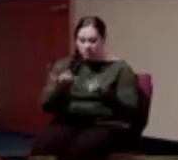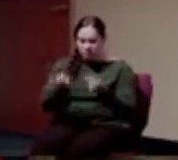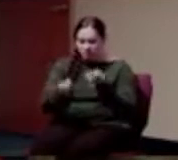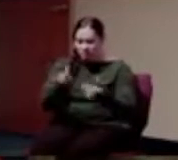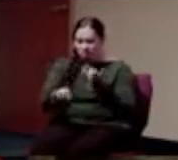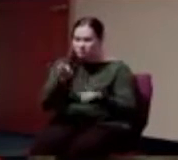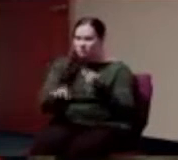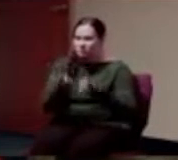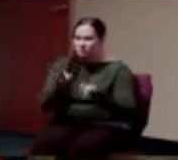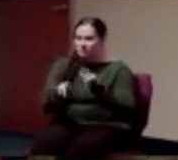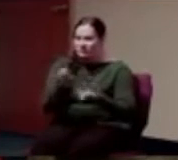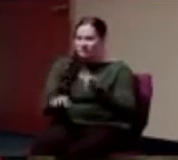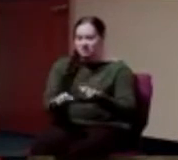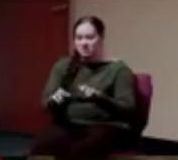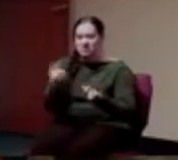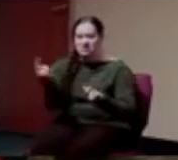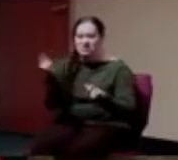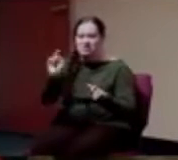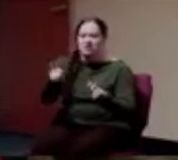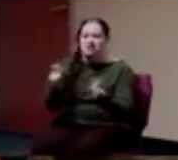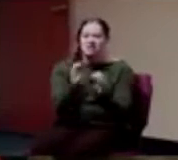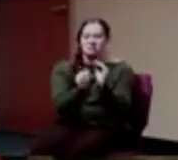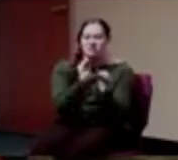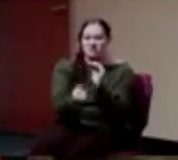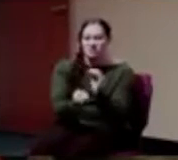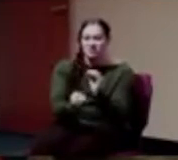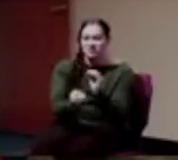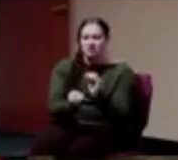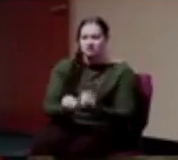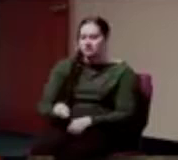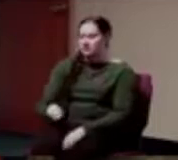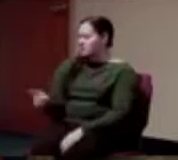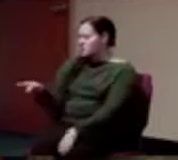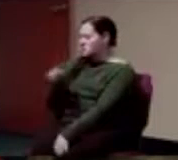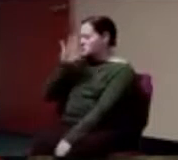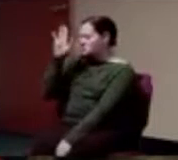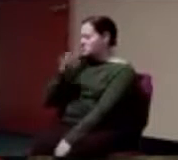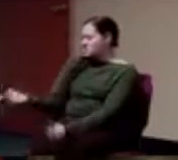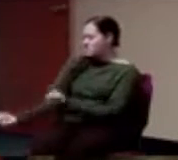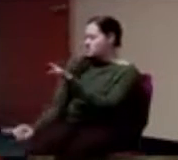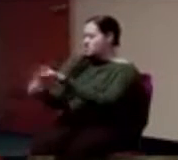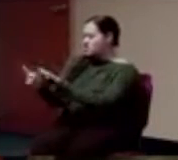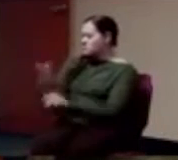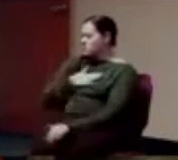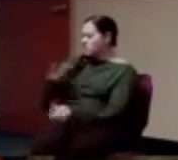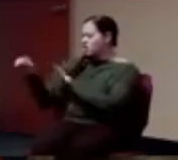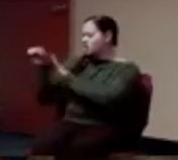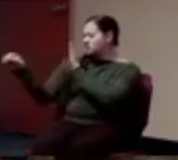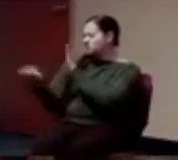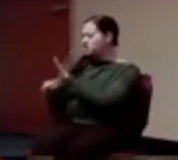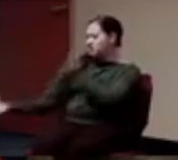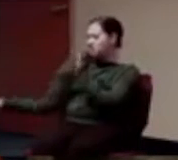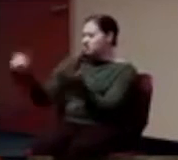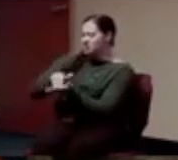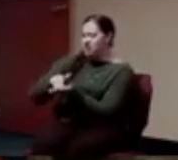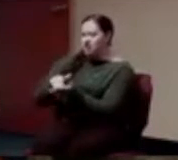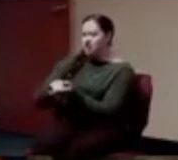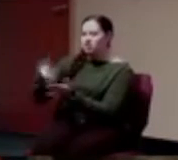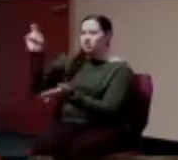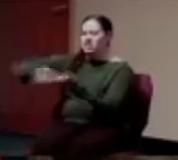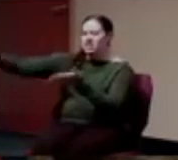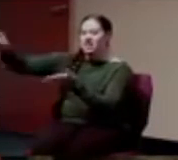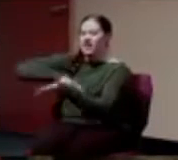this. And they're like, well, what could we do to make this right? And she's like, never come to my state again. Never come to Mississippi. Cancel the trip next